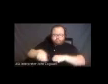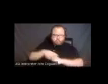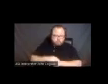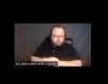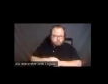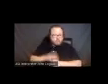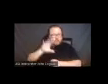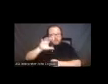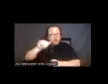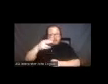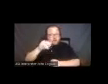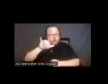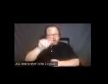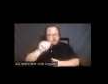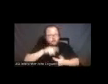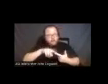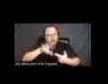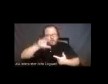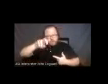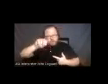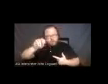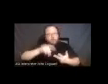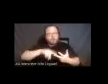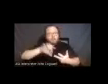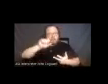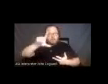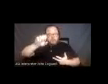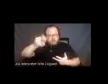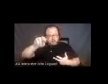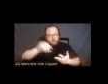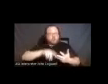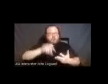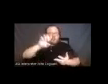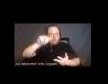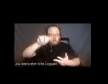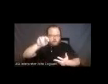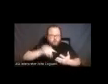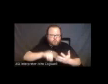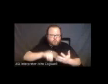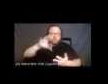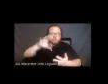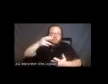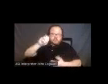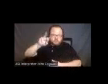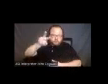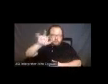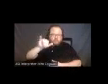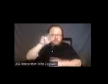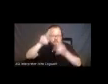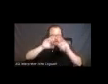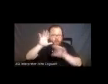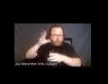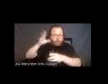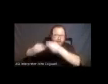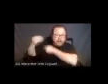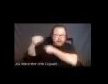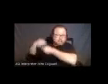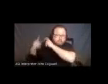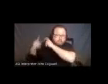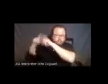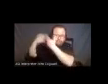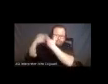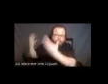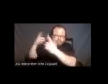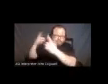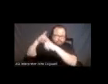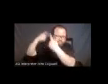The Cahuilla, Cupeño, Luiseño, Serrano, Chemehuevi peoples and their ancestors have been here since time